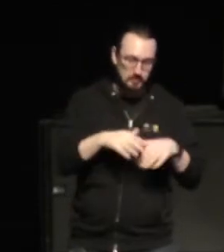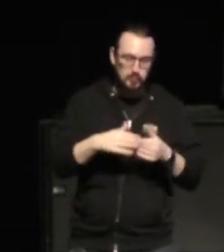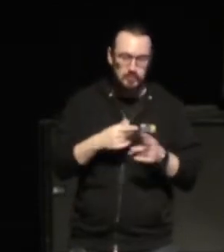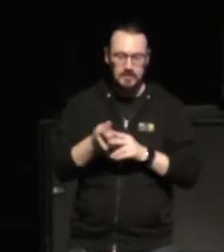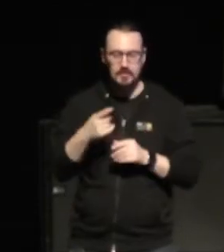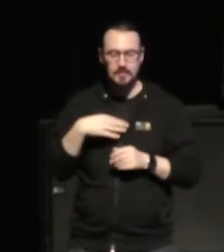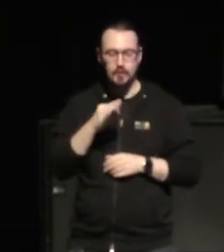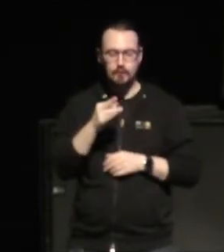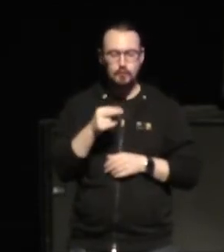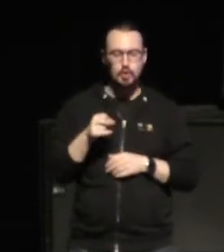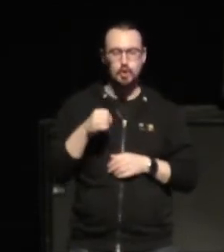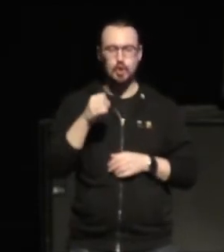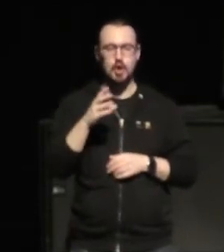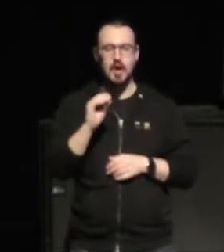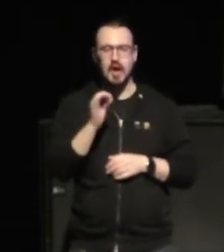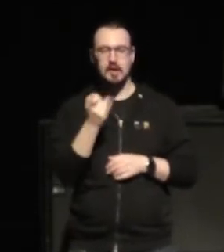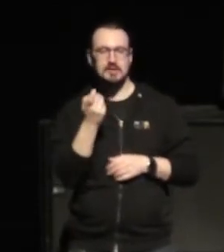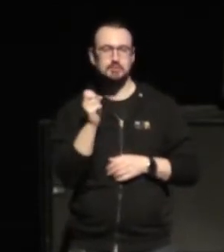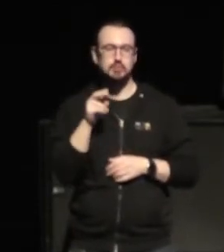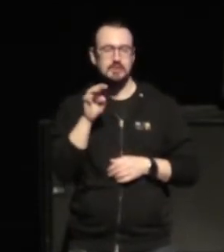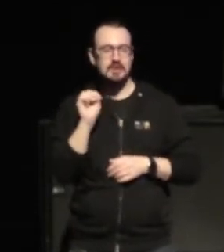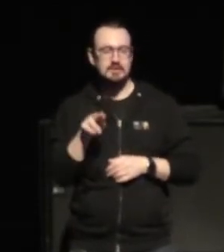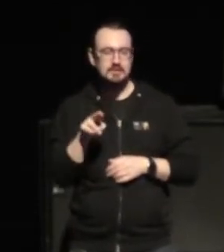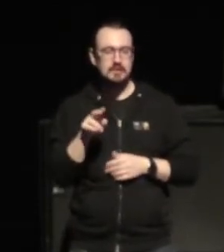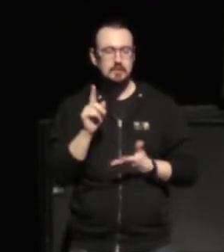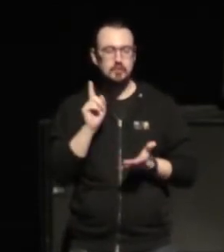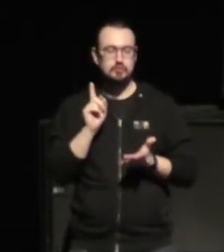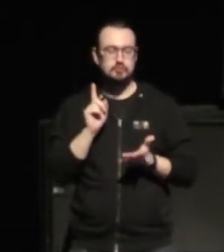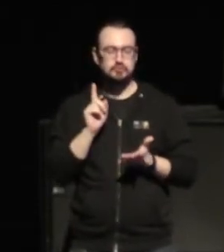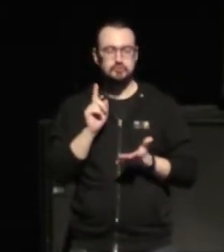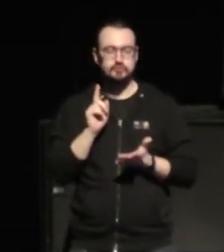campaign, the Fröaktionen, in order to